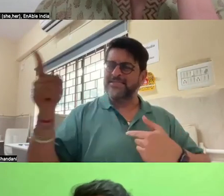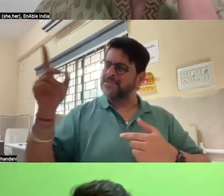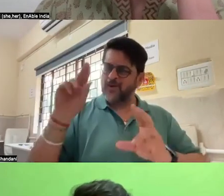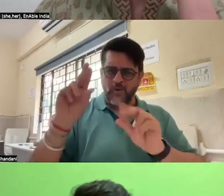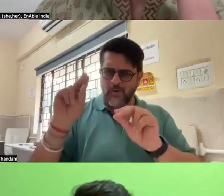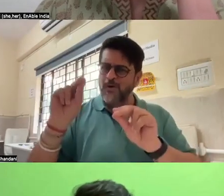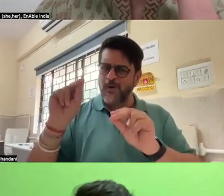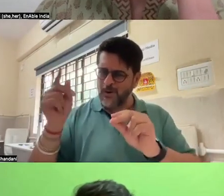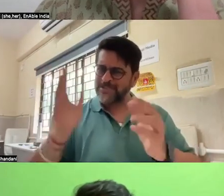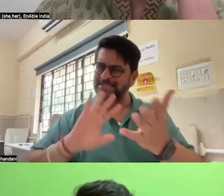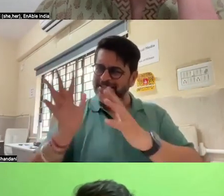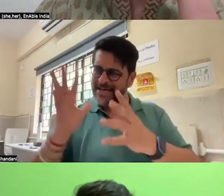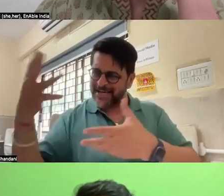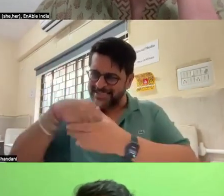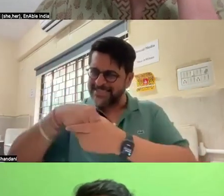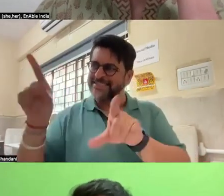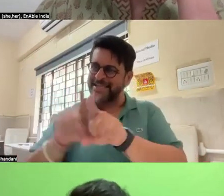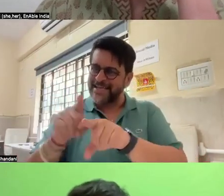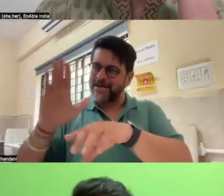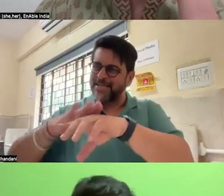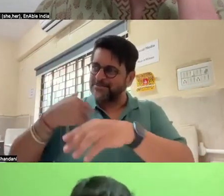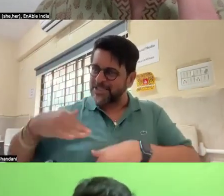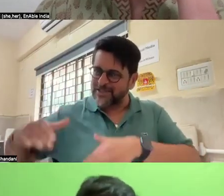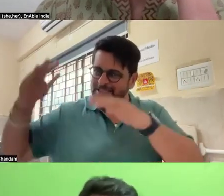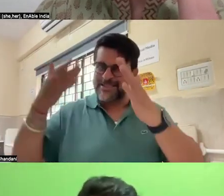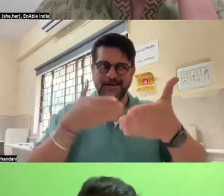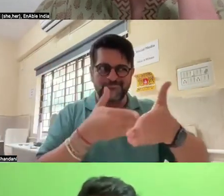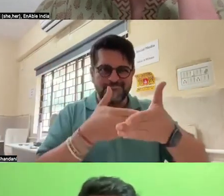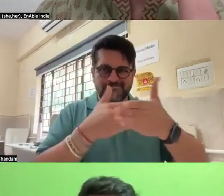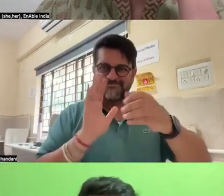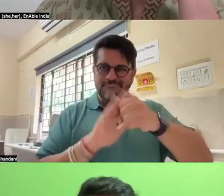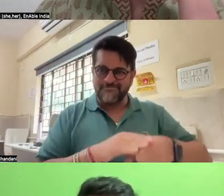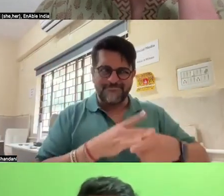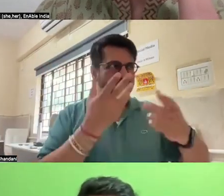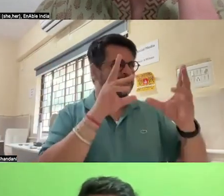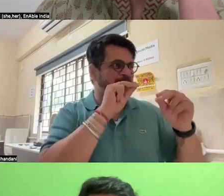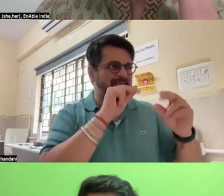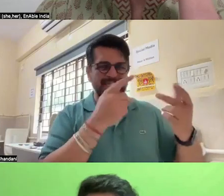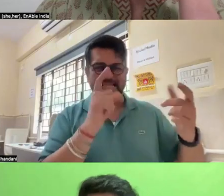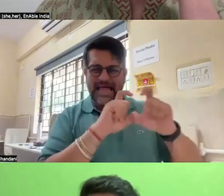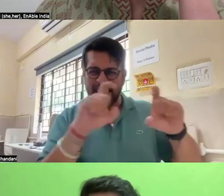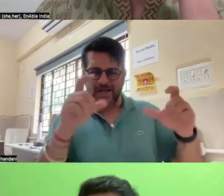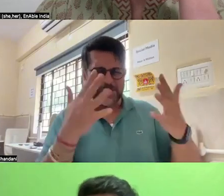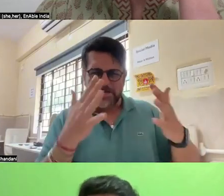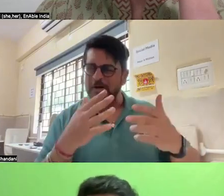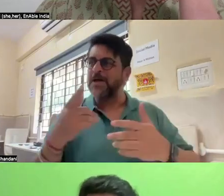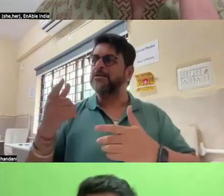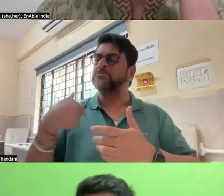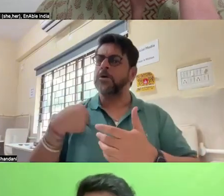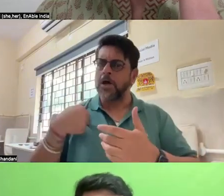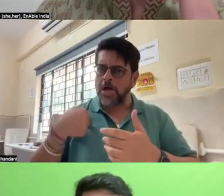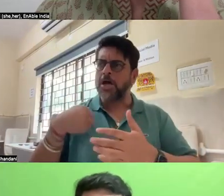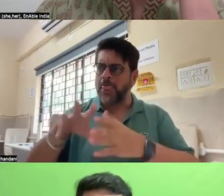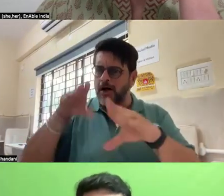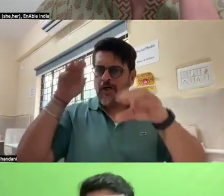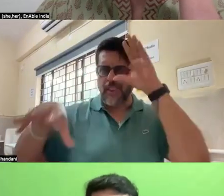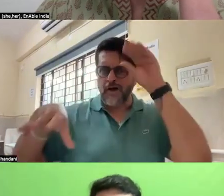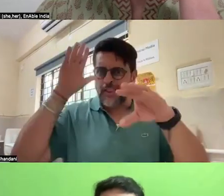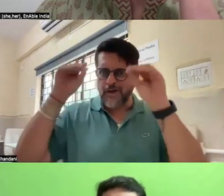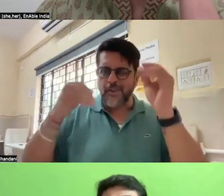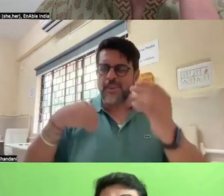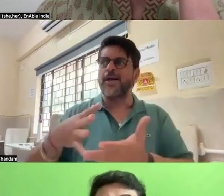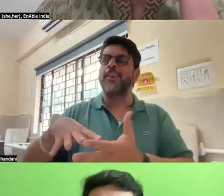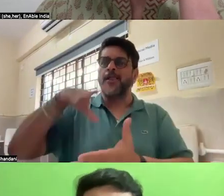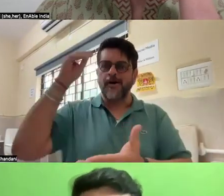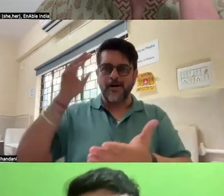So, I thought that I told you, we had these conversations that, that I'm okay, I'm going to speak and it's